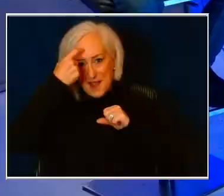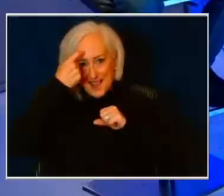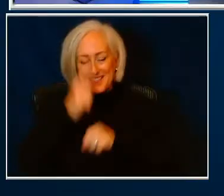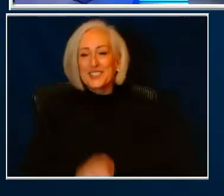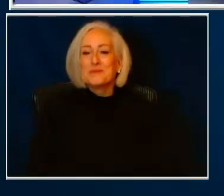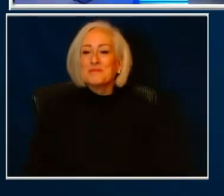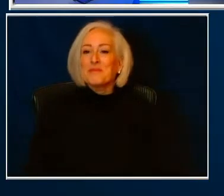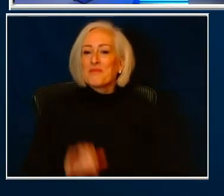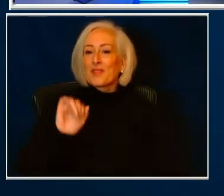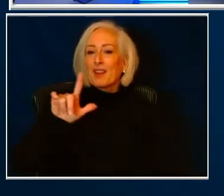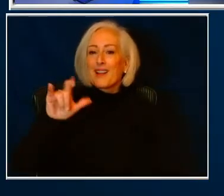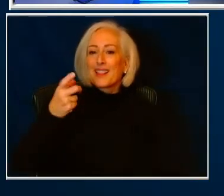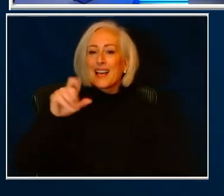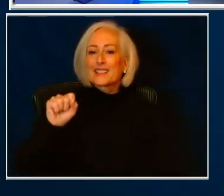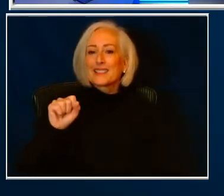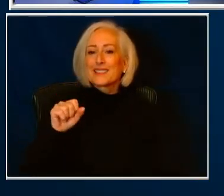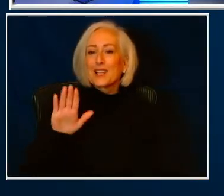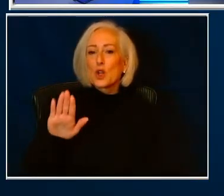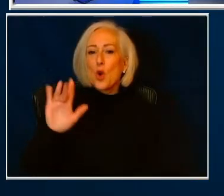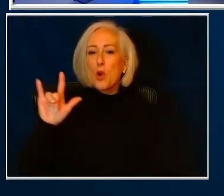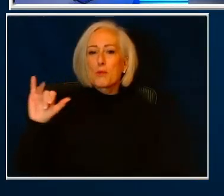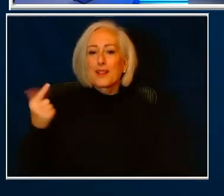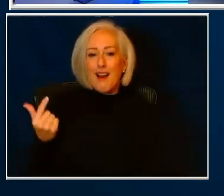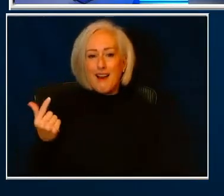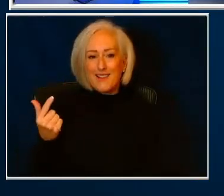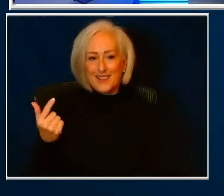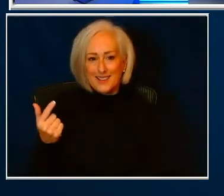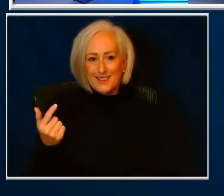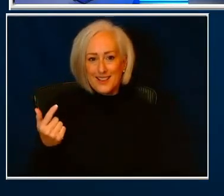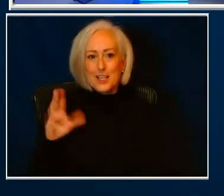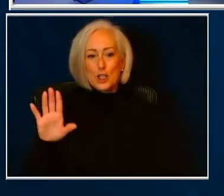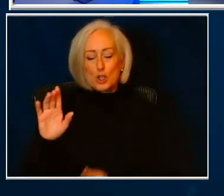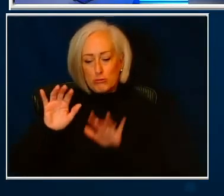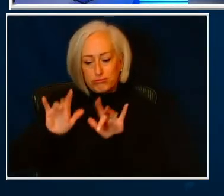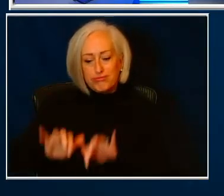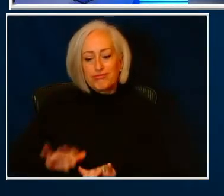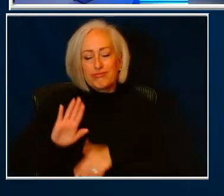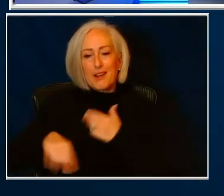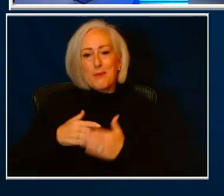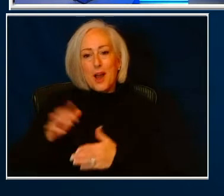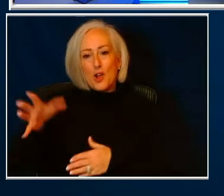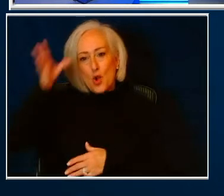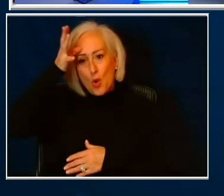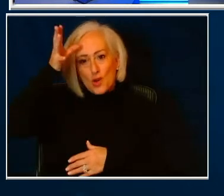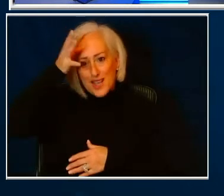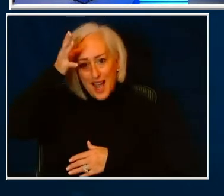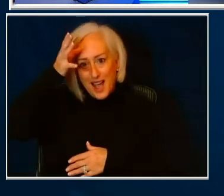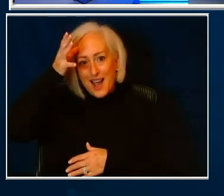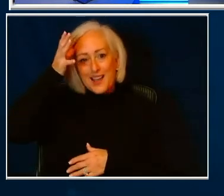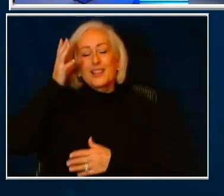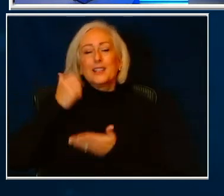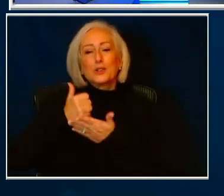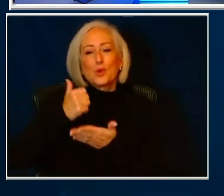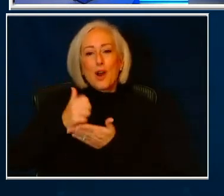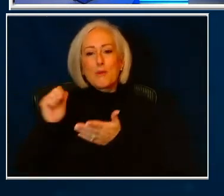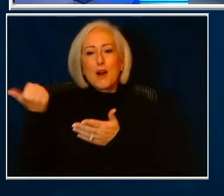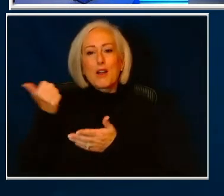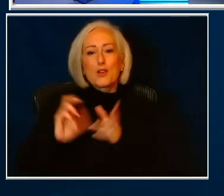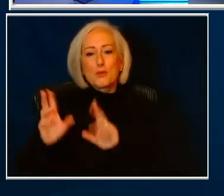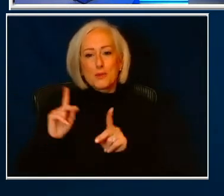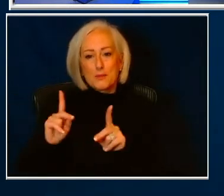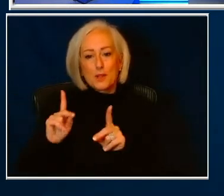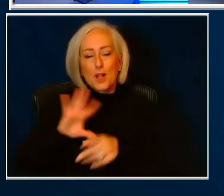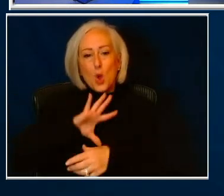about this blog. You have used writing about your father as a way to, help others in the community, share